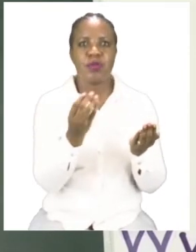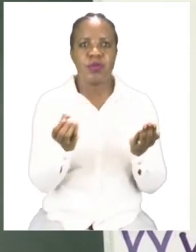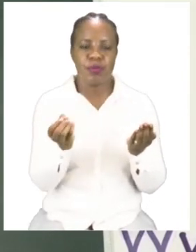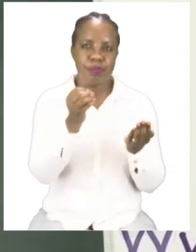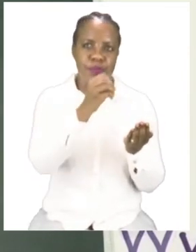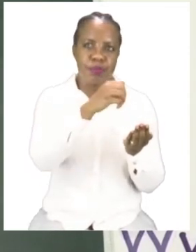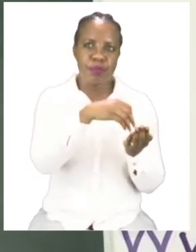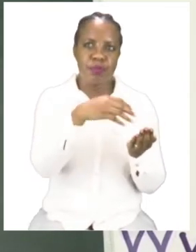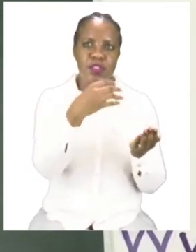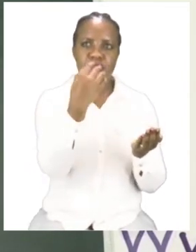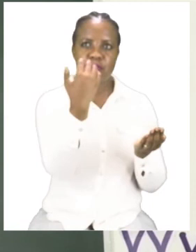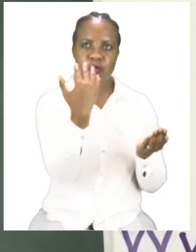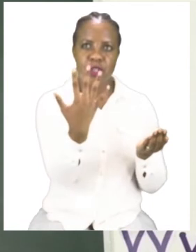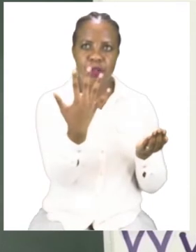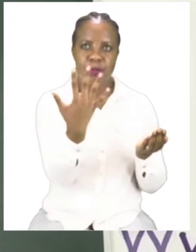5,